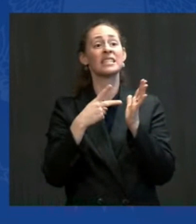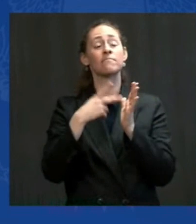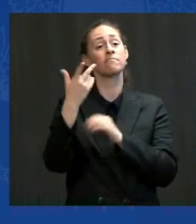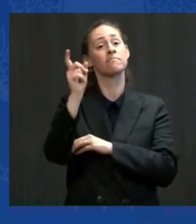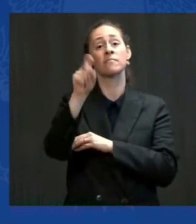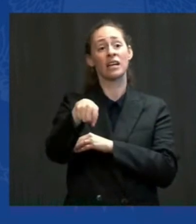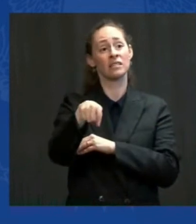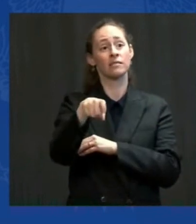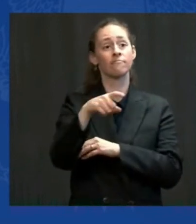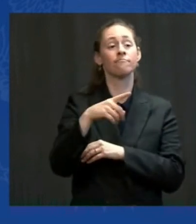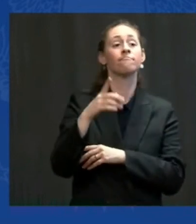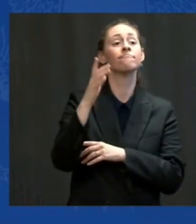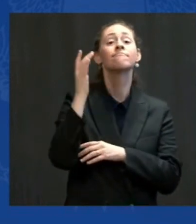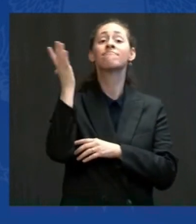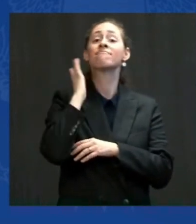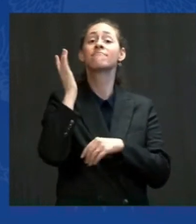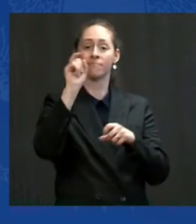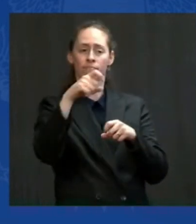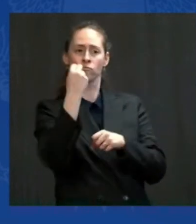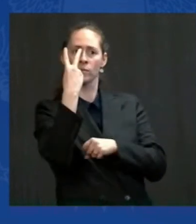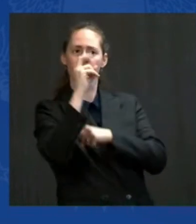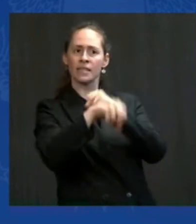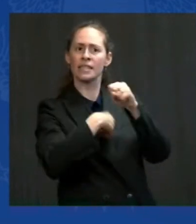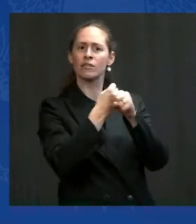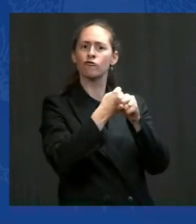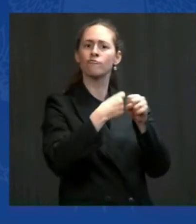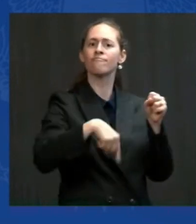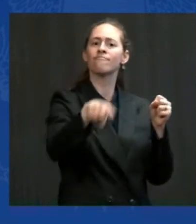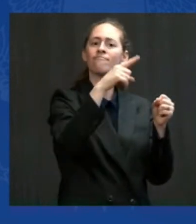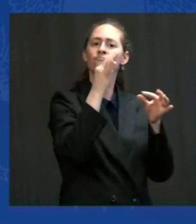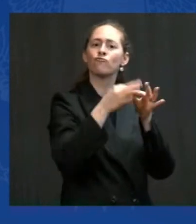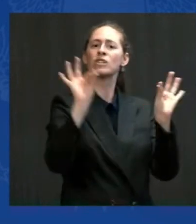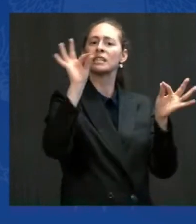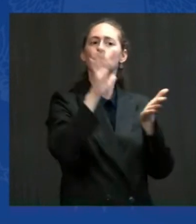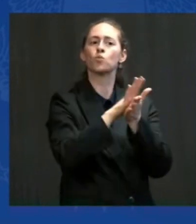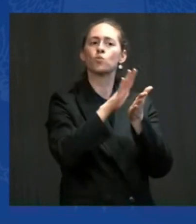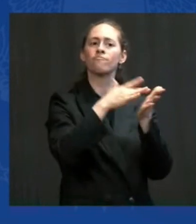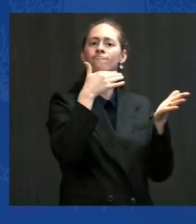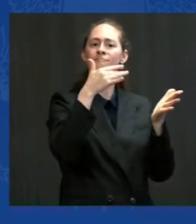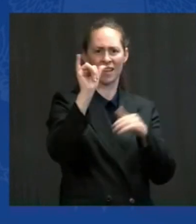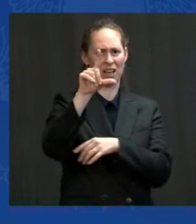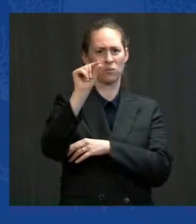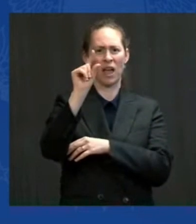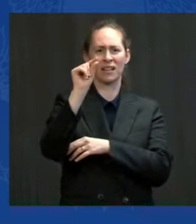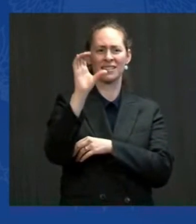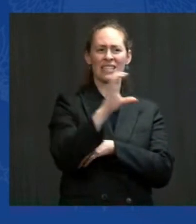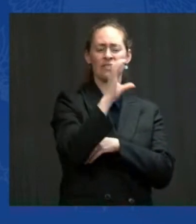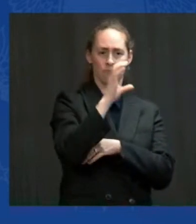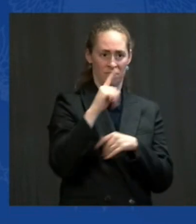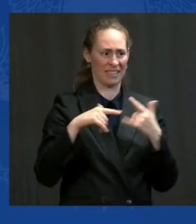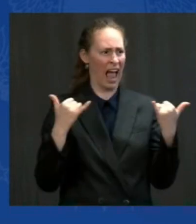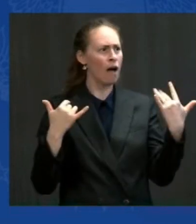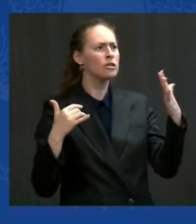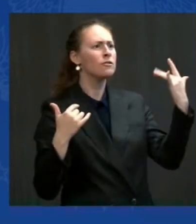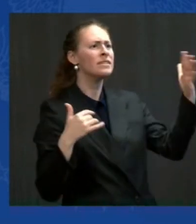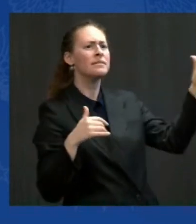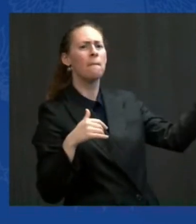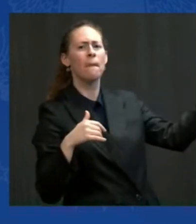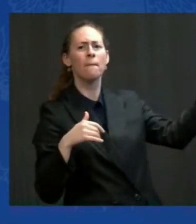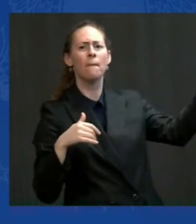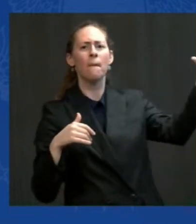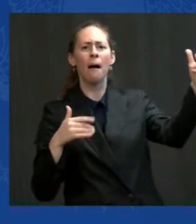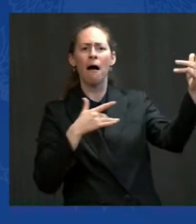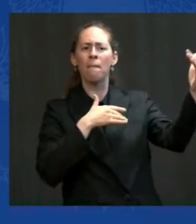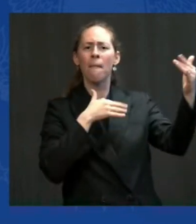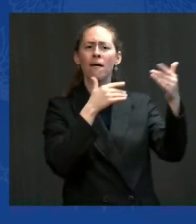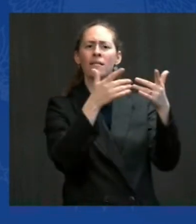free education back at the turn of the 20th century. But everybody's caught up. At the time they were debating what should be